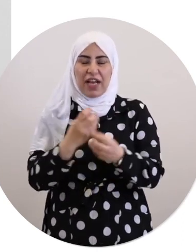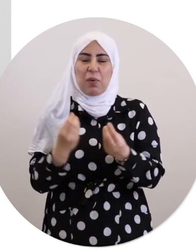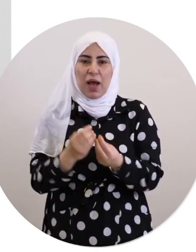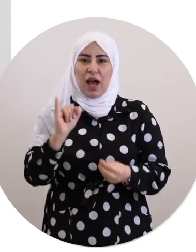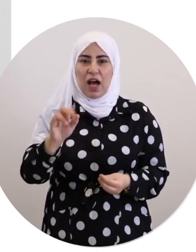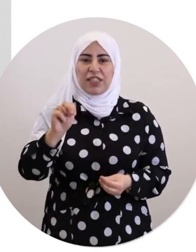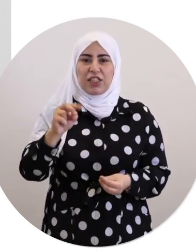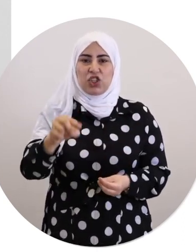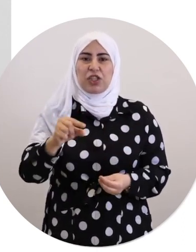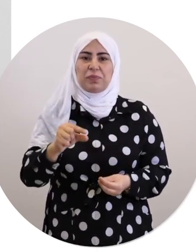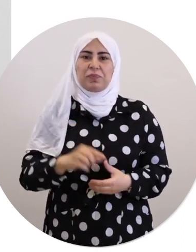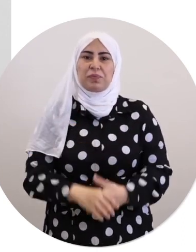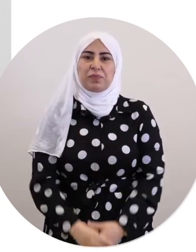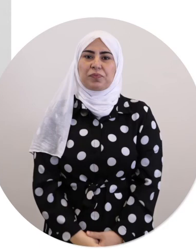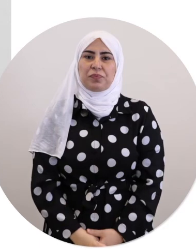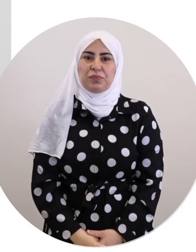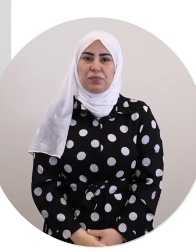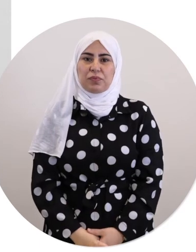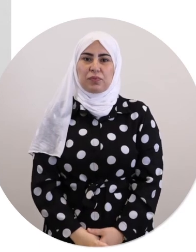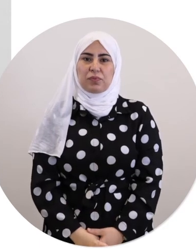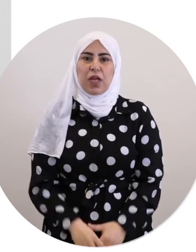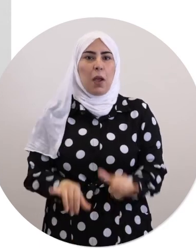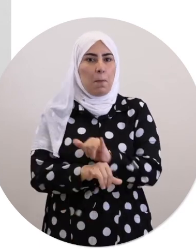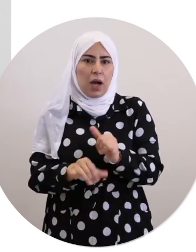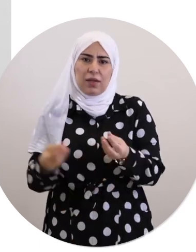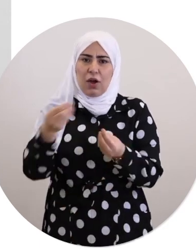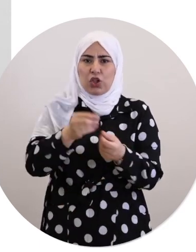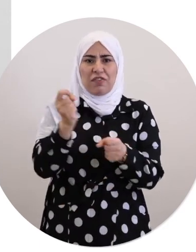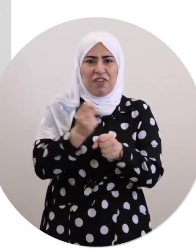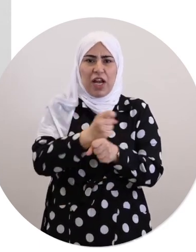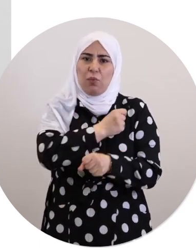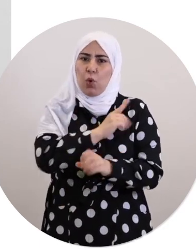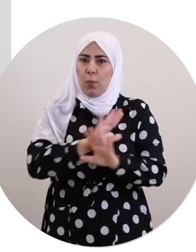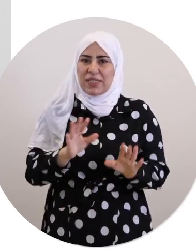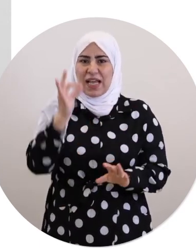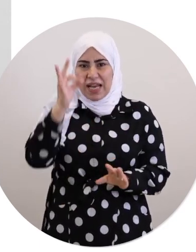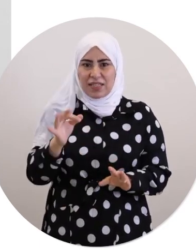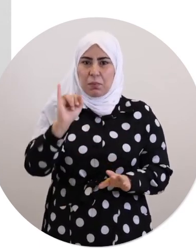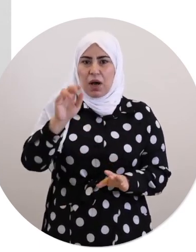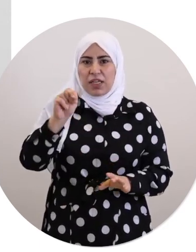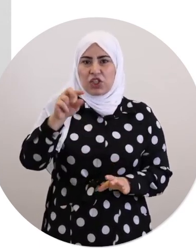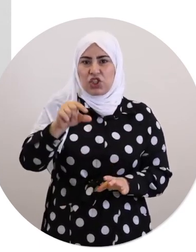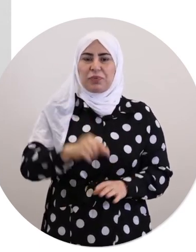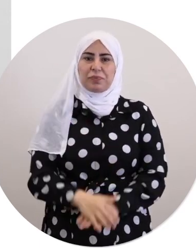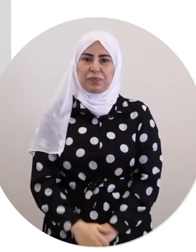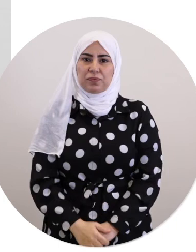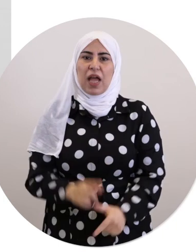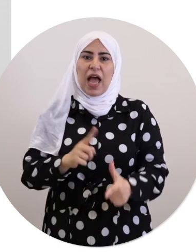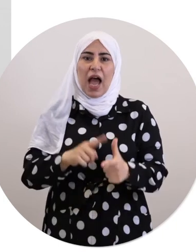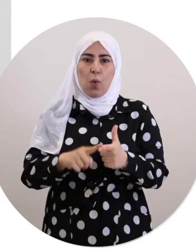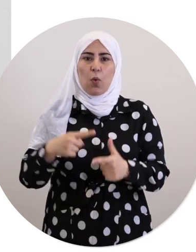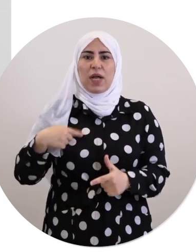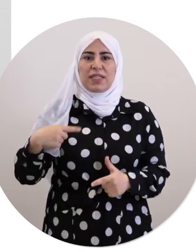verb has to be in the ing form. Instead of cultivating, see how the verb has an ing? But when we decided to use the noun,